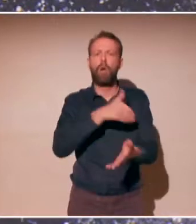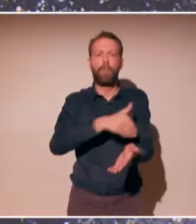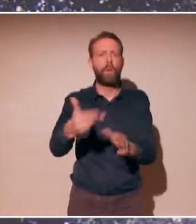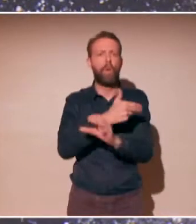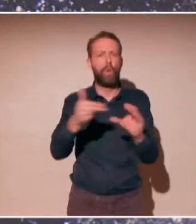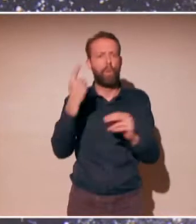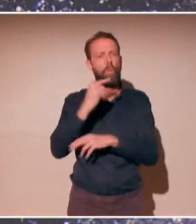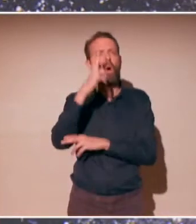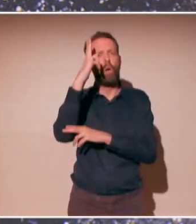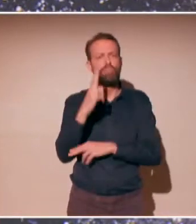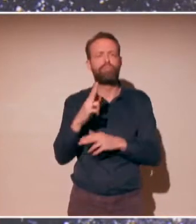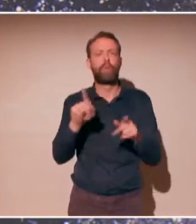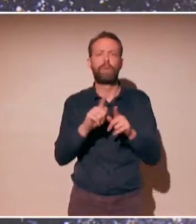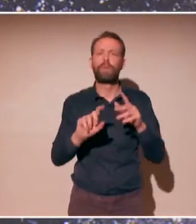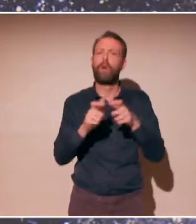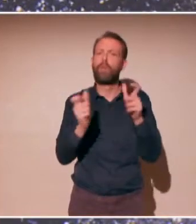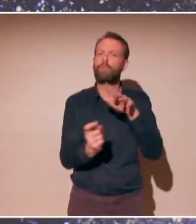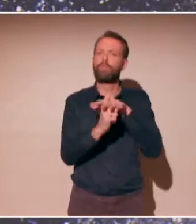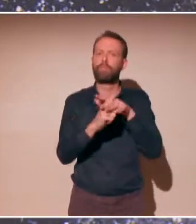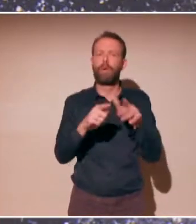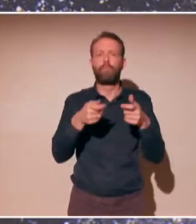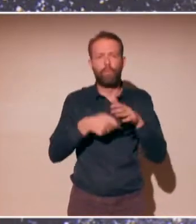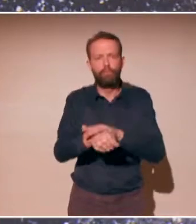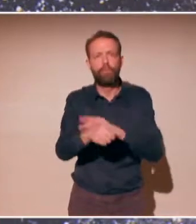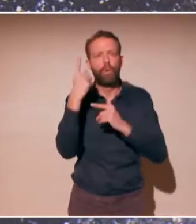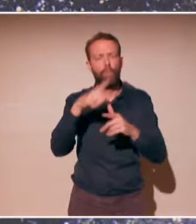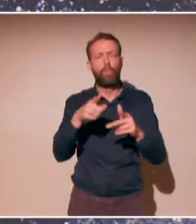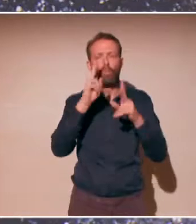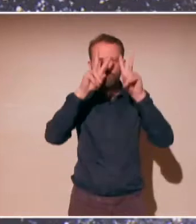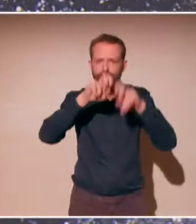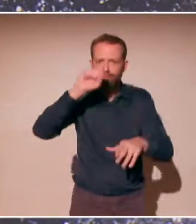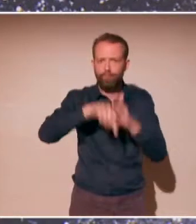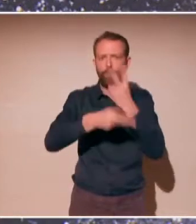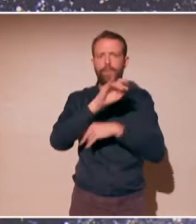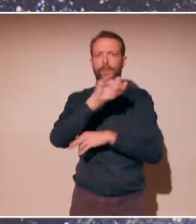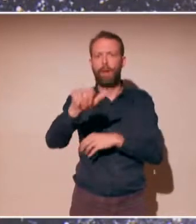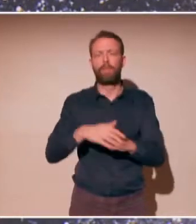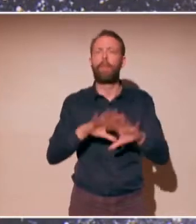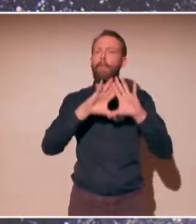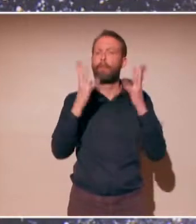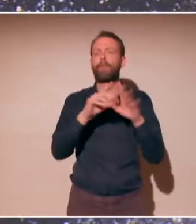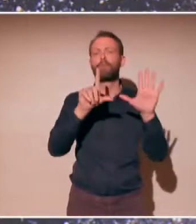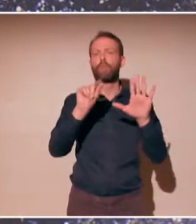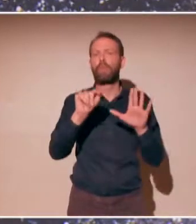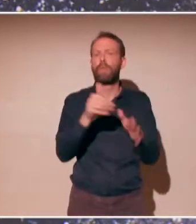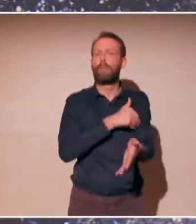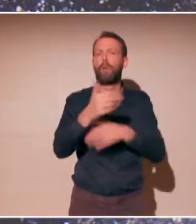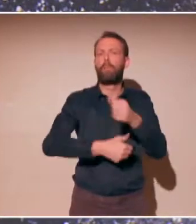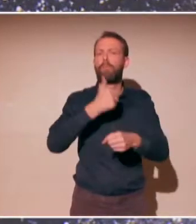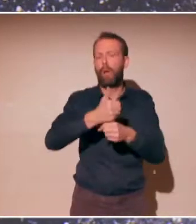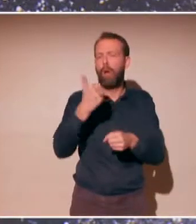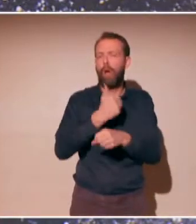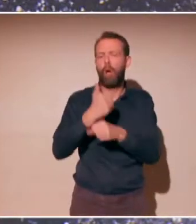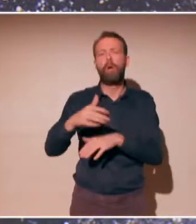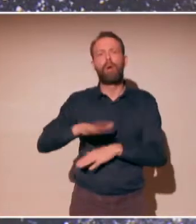allocate 100 million euros for startups and companies working in AI. 70 million euros